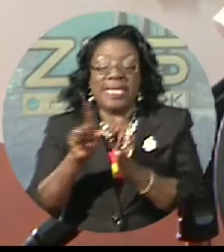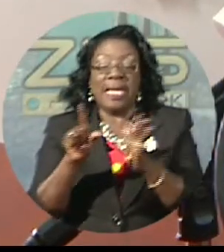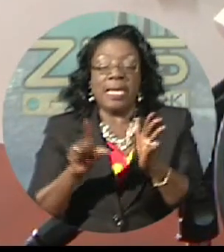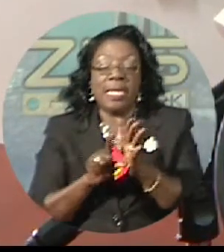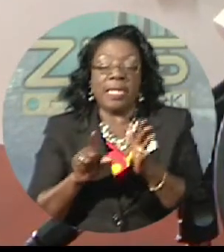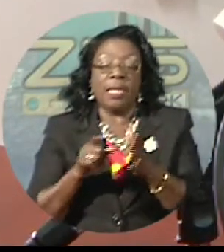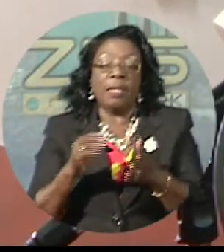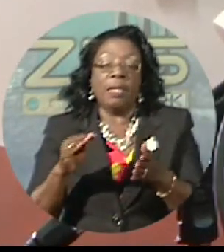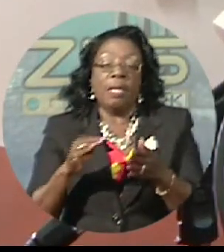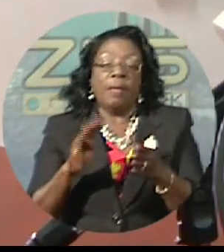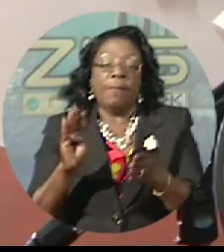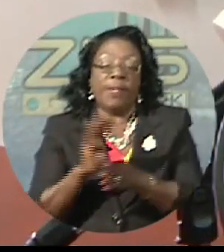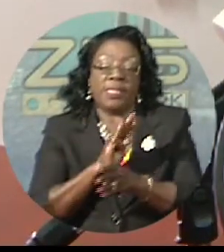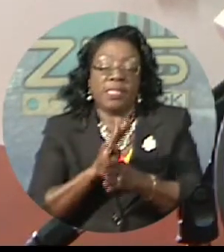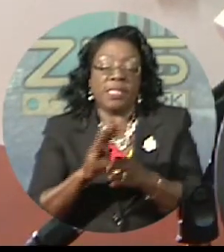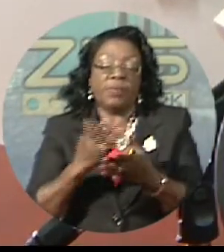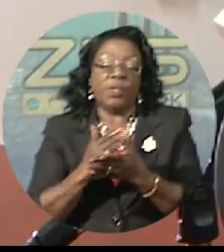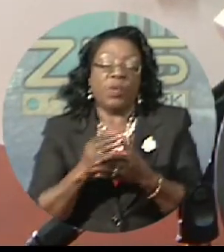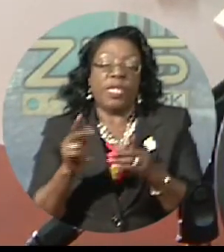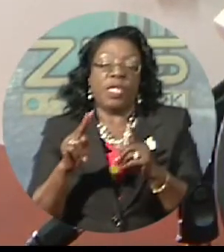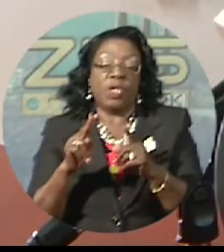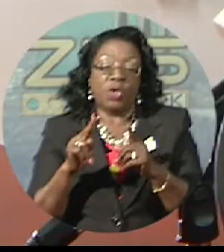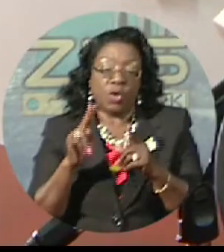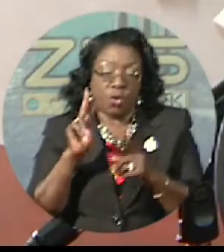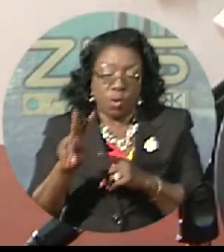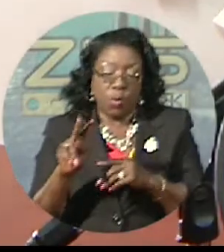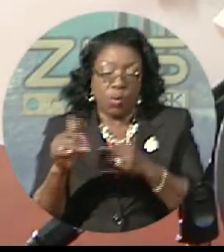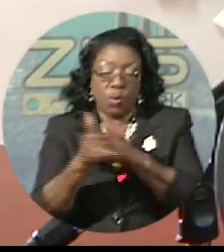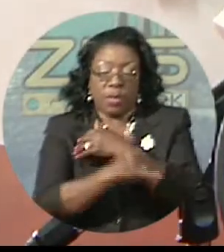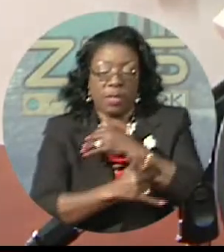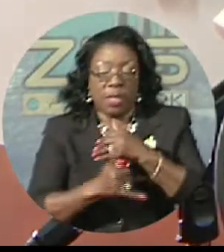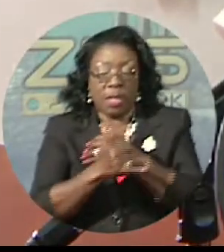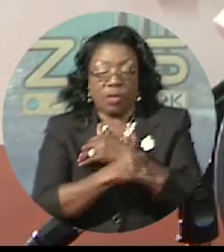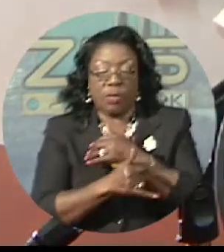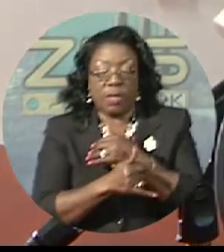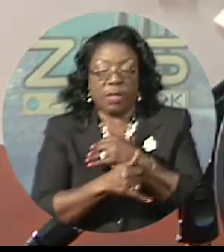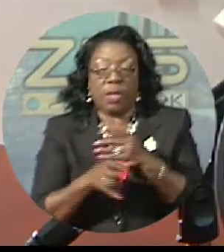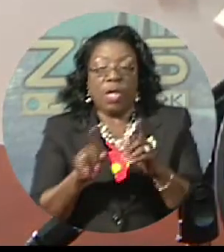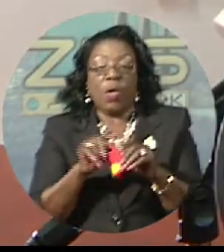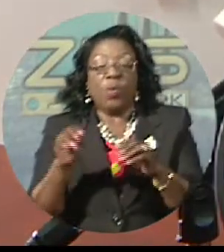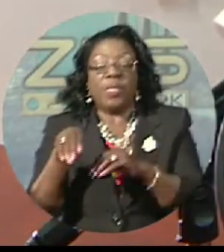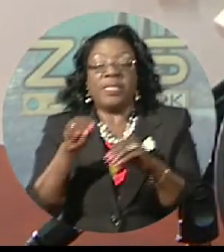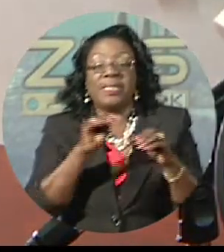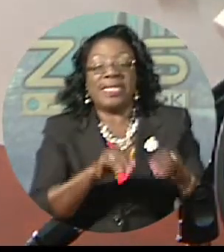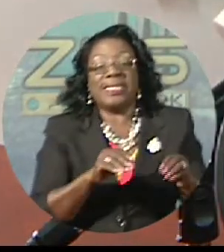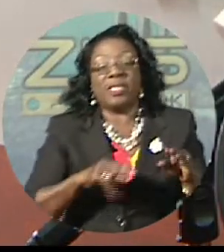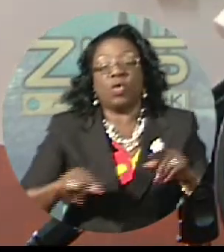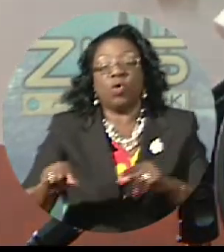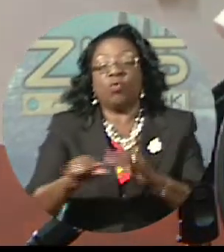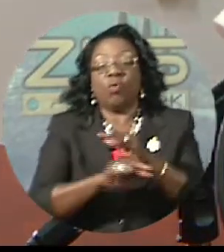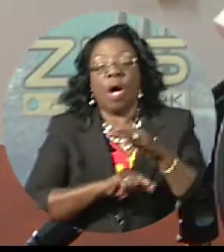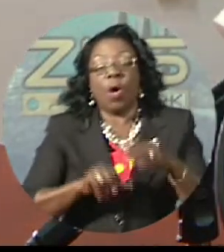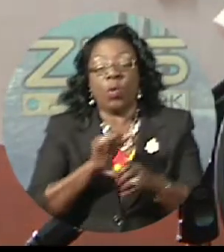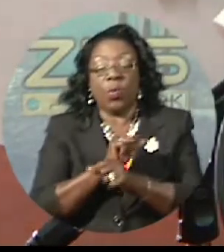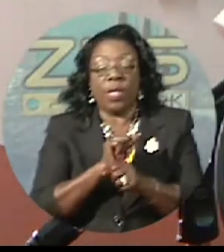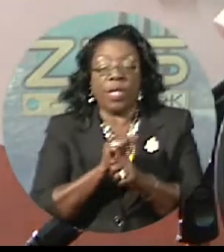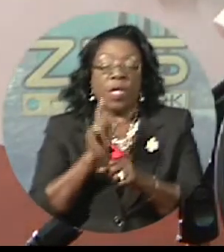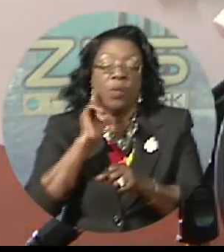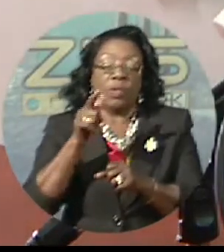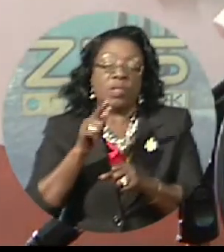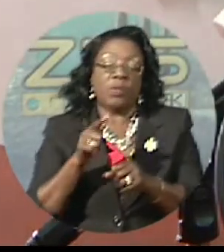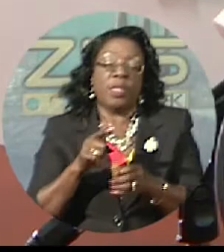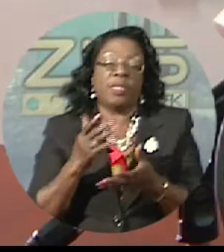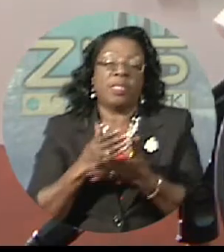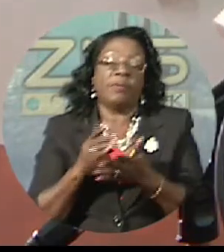two states in terms of diplomatic relations, which sets the groundwork which will facilitate